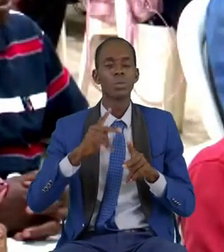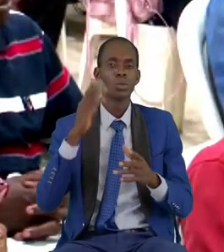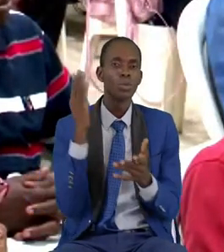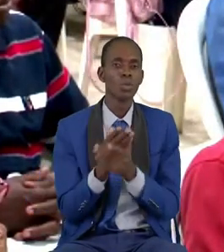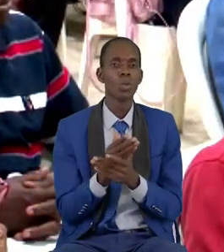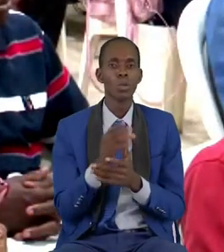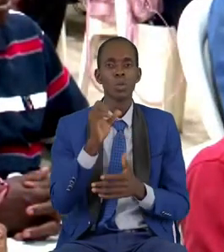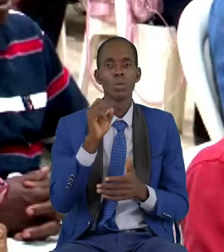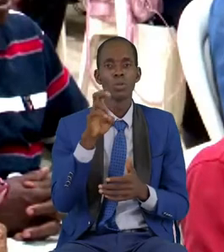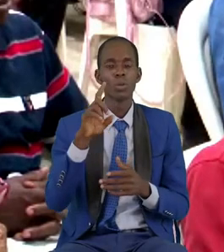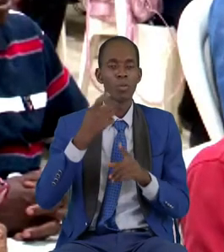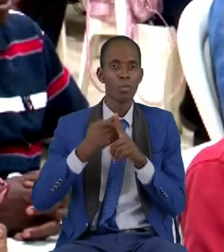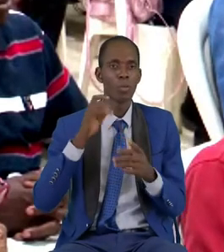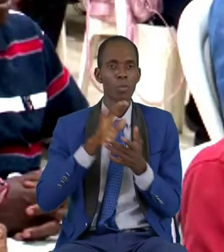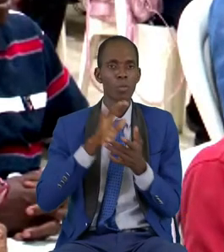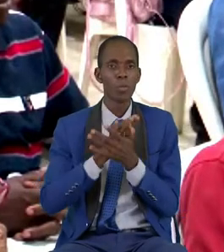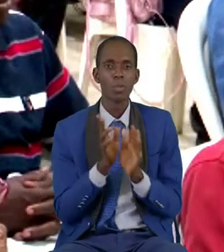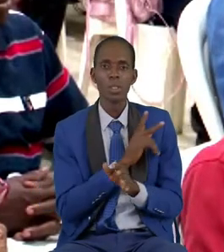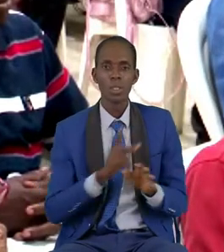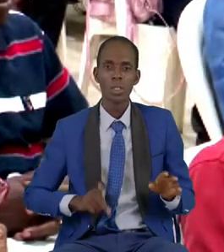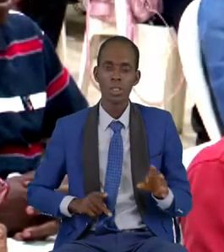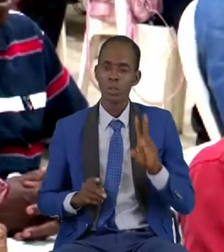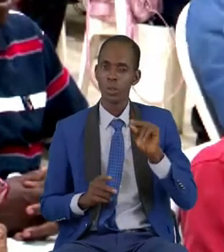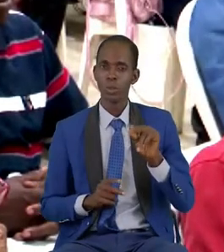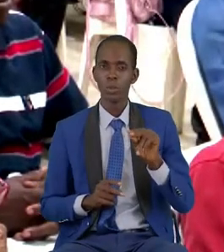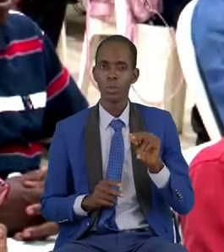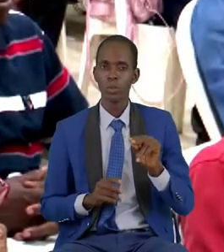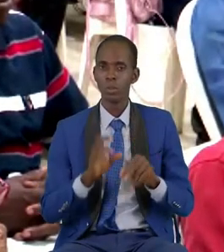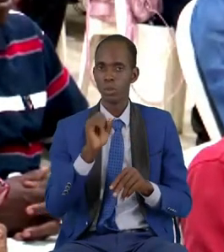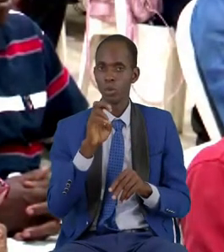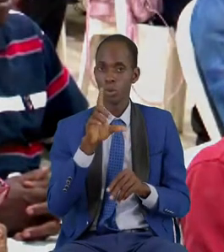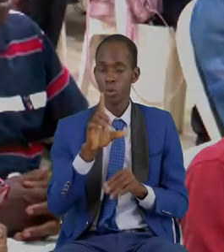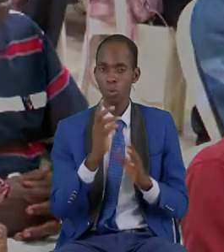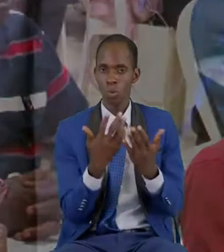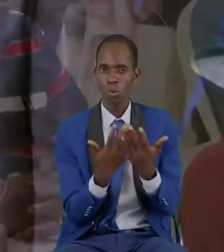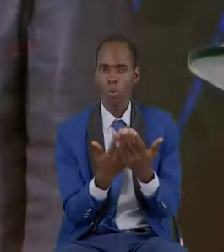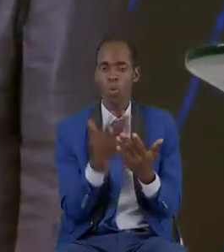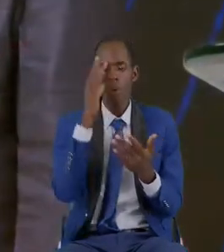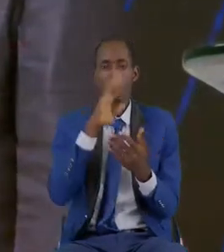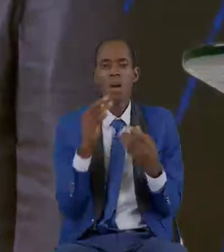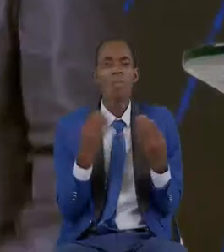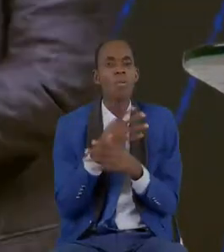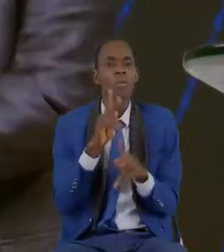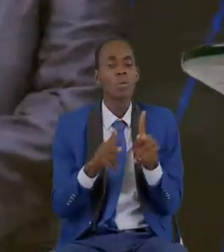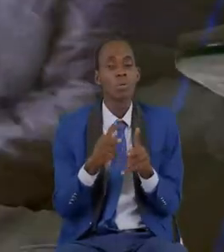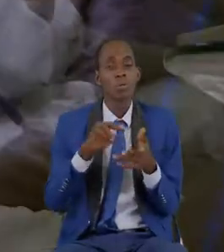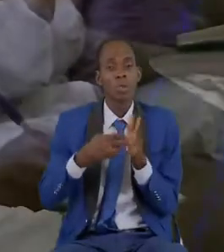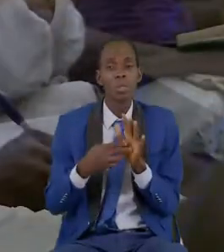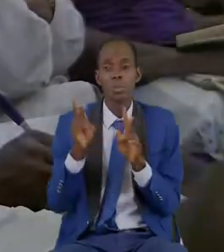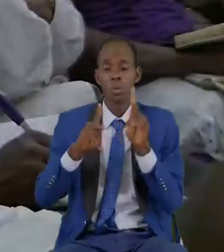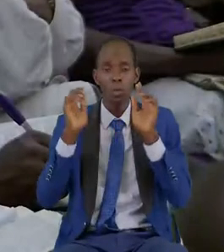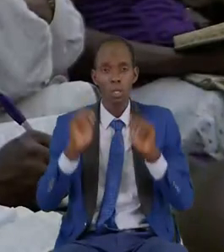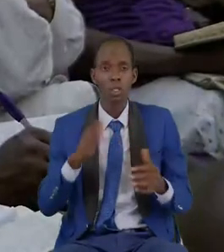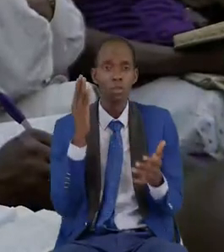No, they could not. Could they replace him? No, they could not. Will they